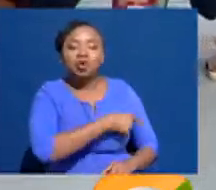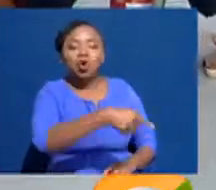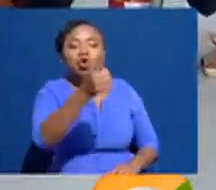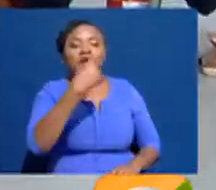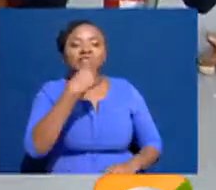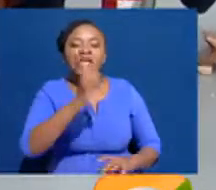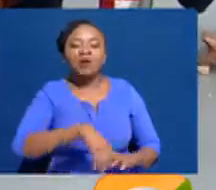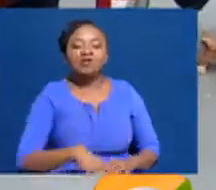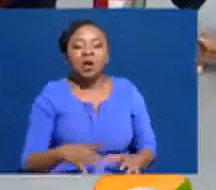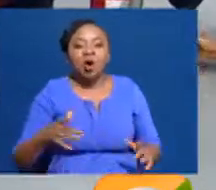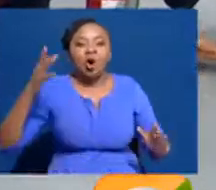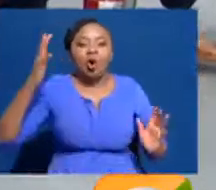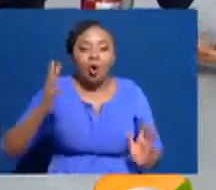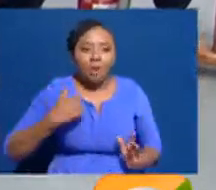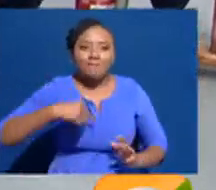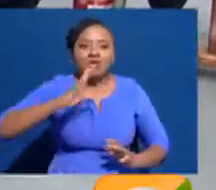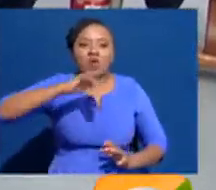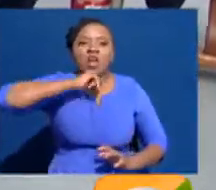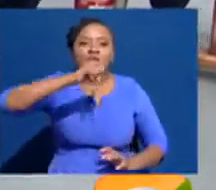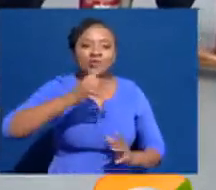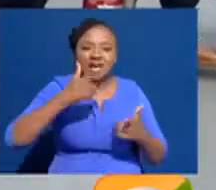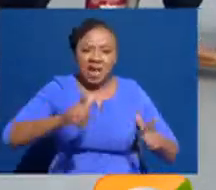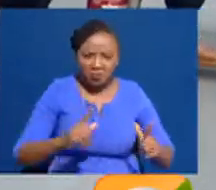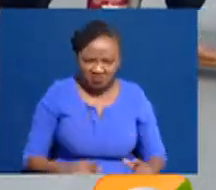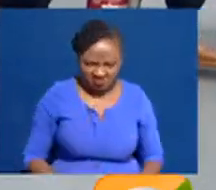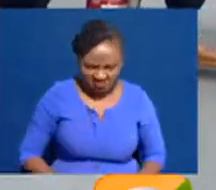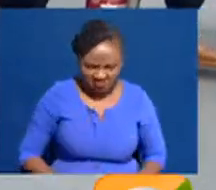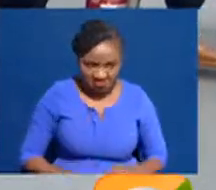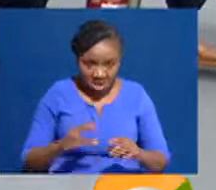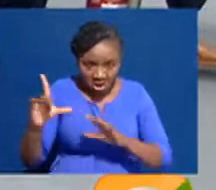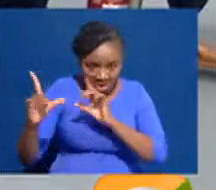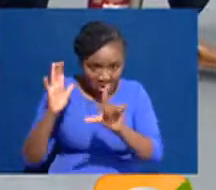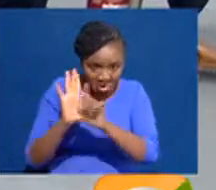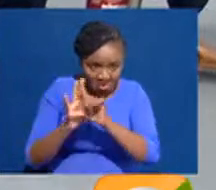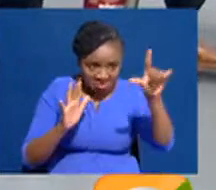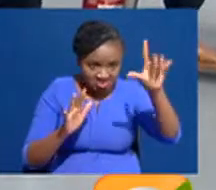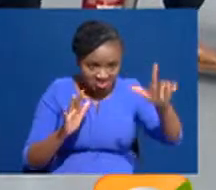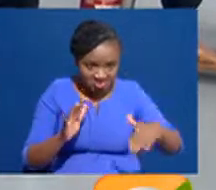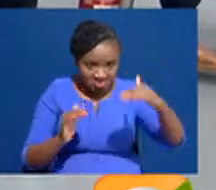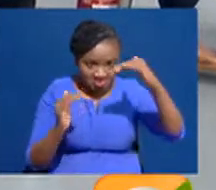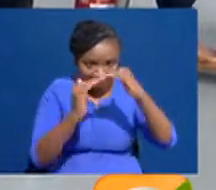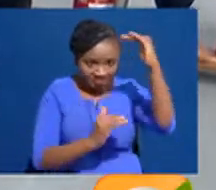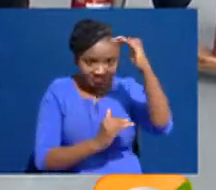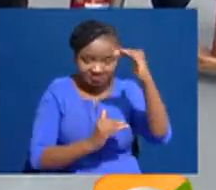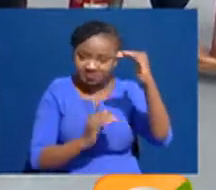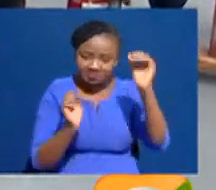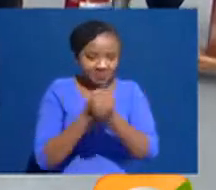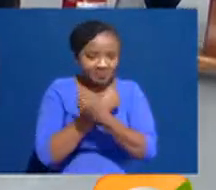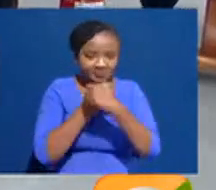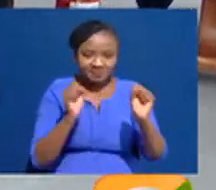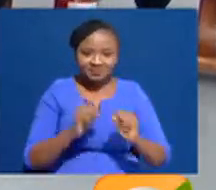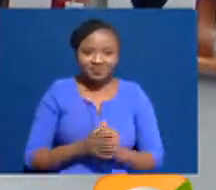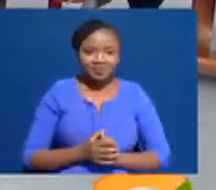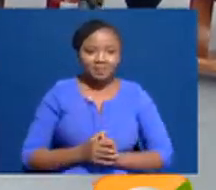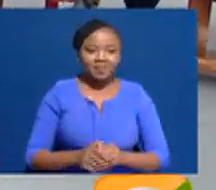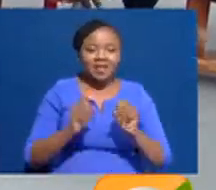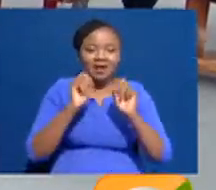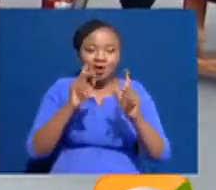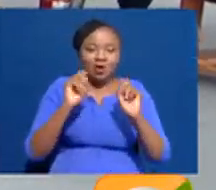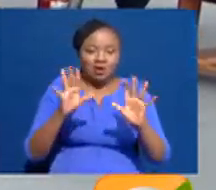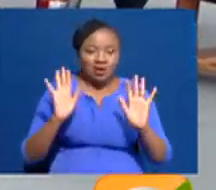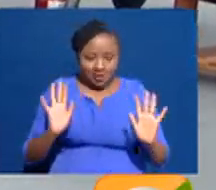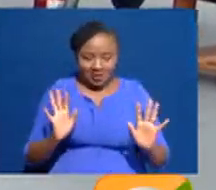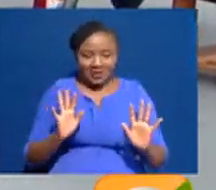oh, I will not allow them. Who are you? You're not above the law. All right, folks. I think I need to get this extinguisher